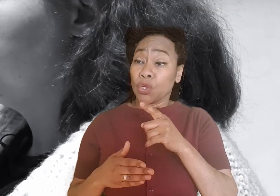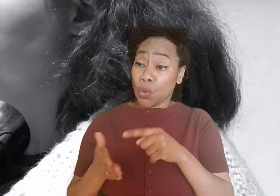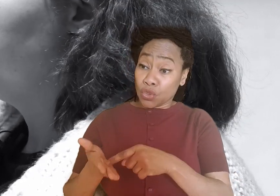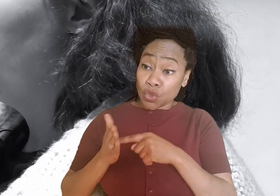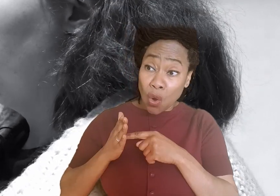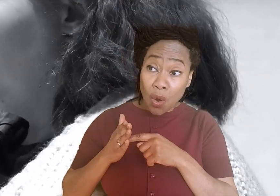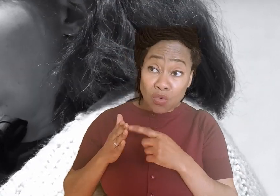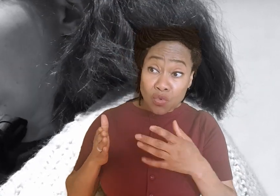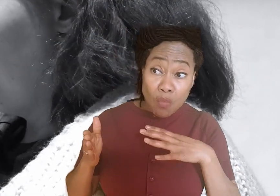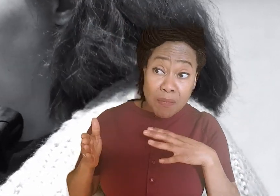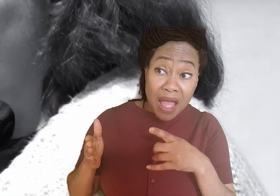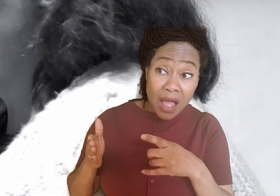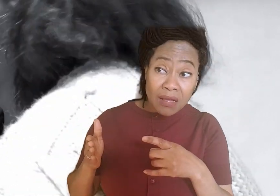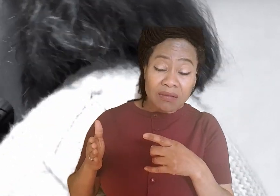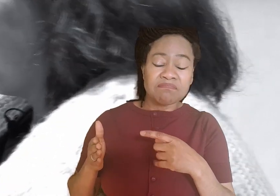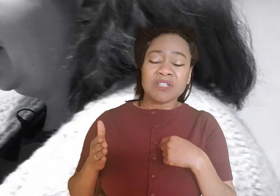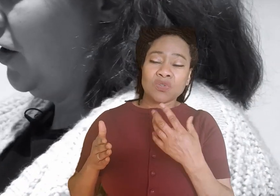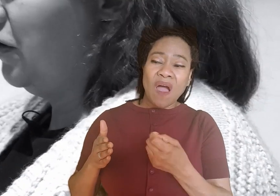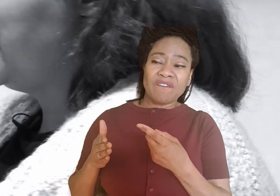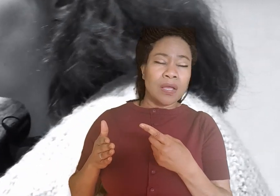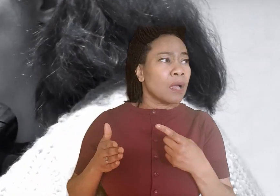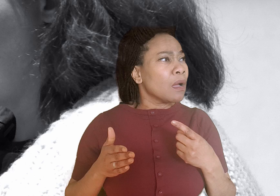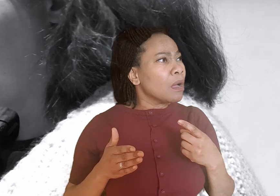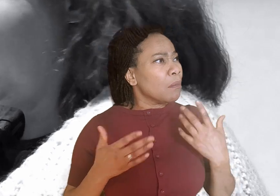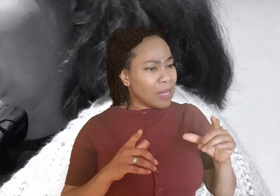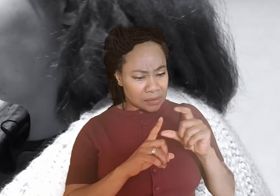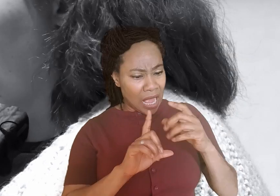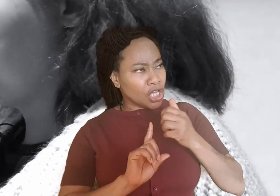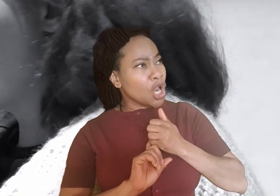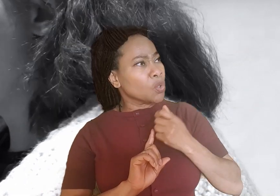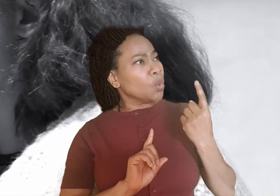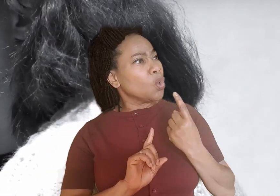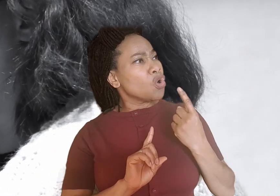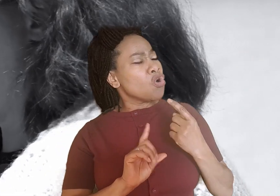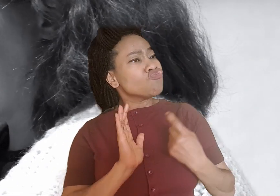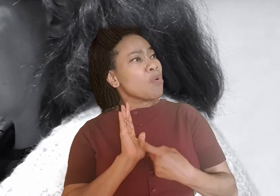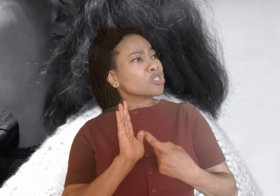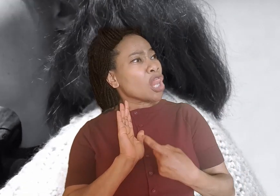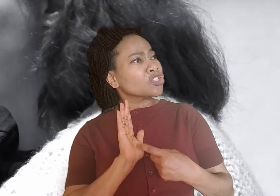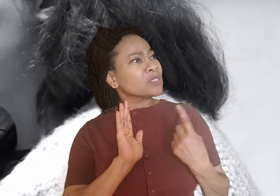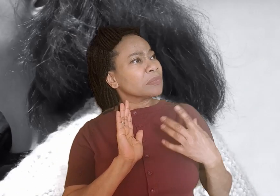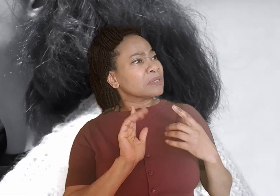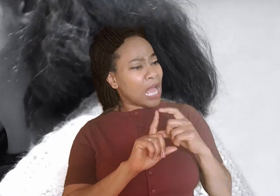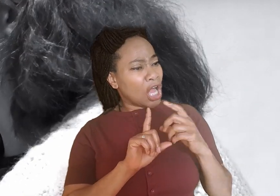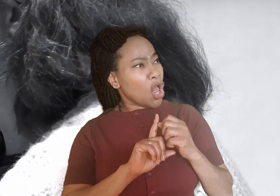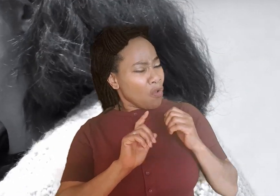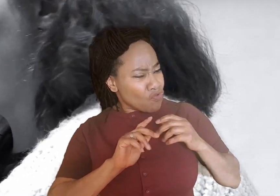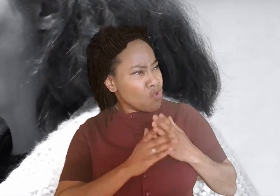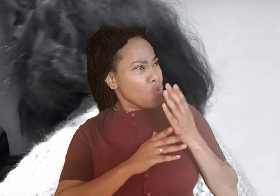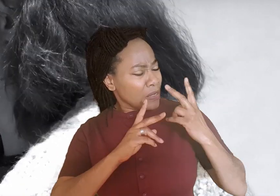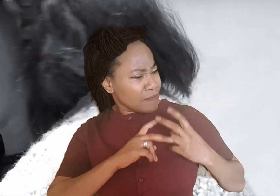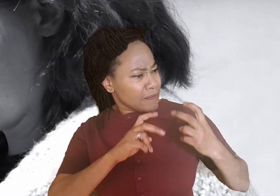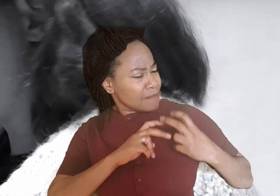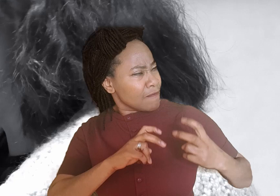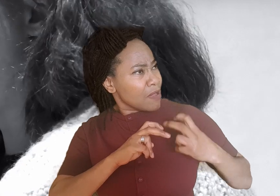it, which further makes me believe that you don't. I was diagnosed by a rheumatologist after a prolonged investigation, and I've already told you